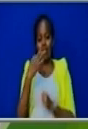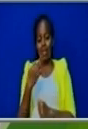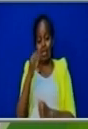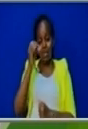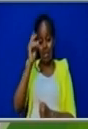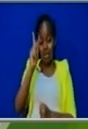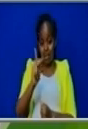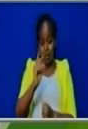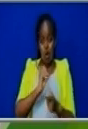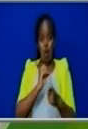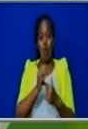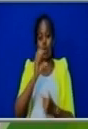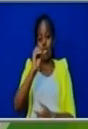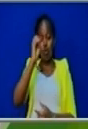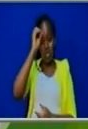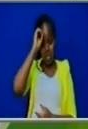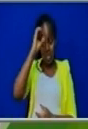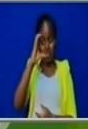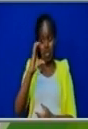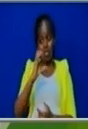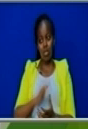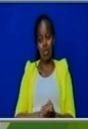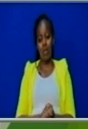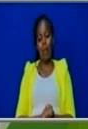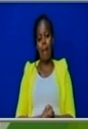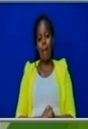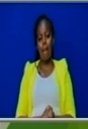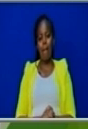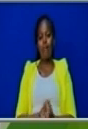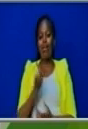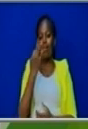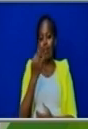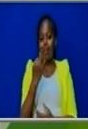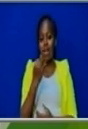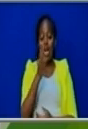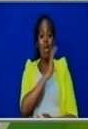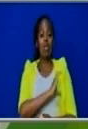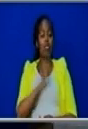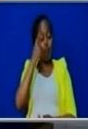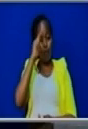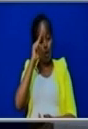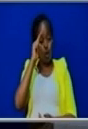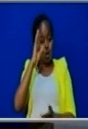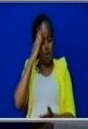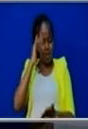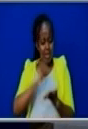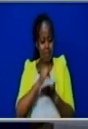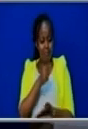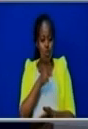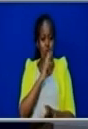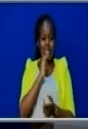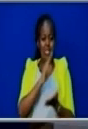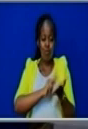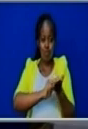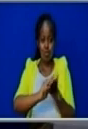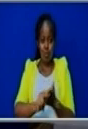Degree- Kelvin Uh-huh. or 0 degrees Celsius. Celsius. Those are three criteria for determining Determining the purity pure. of